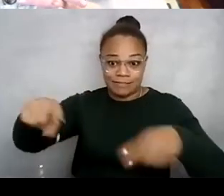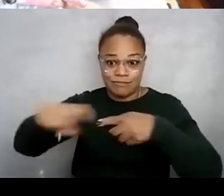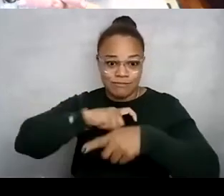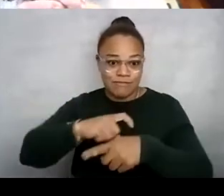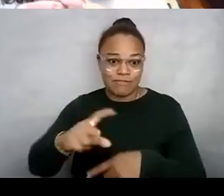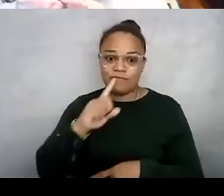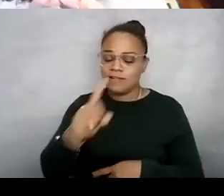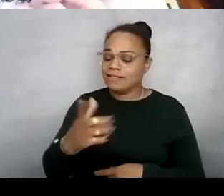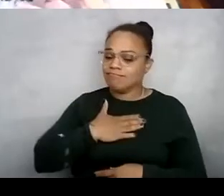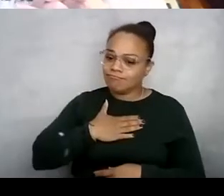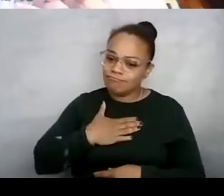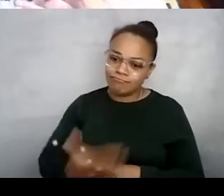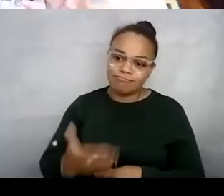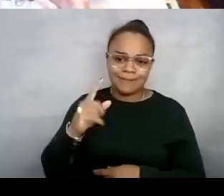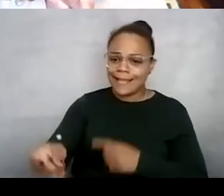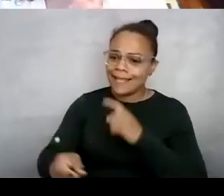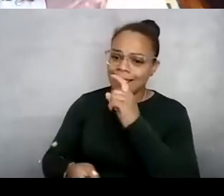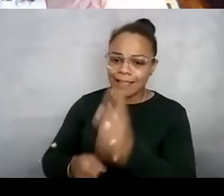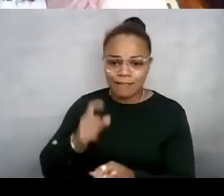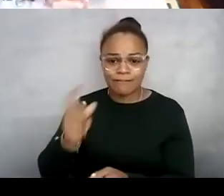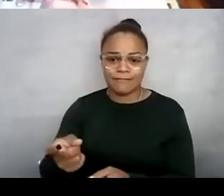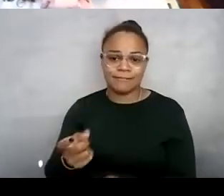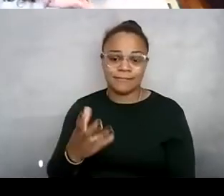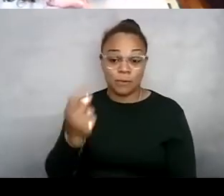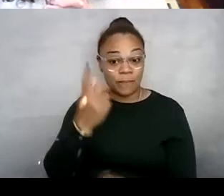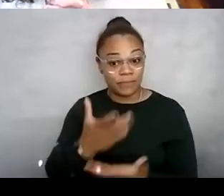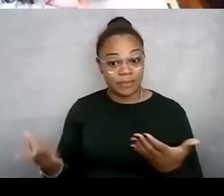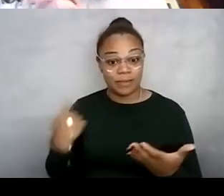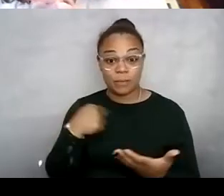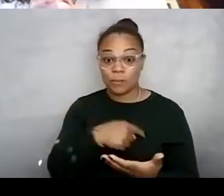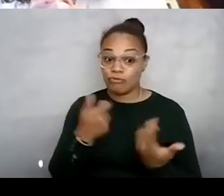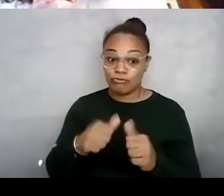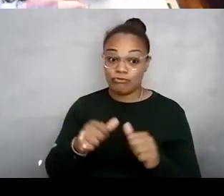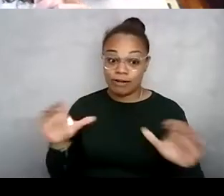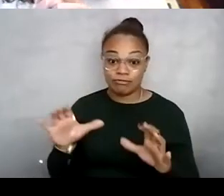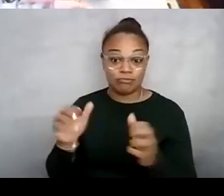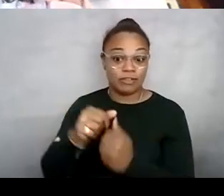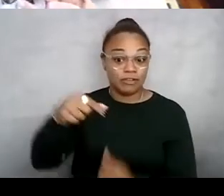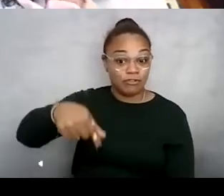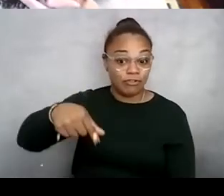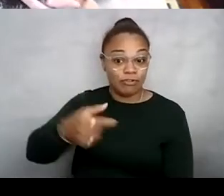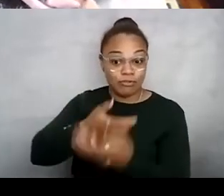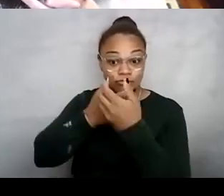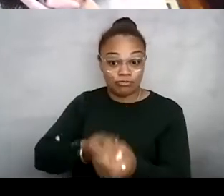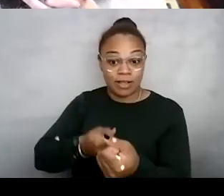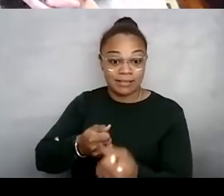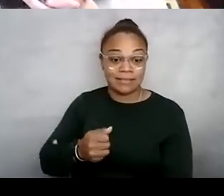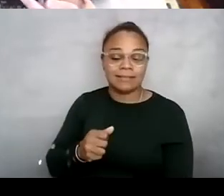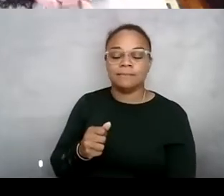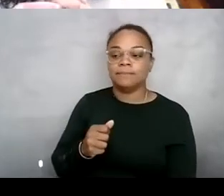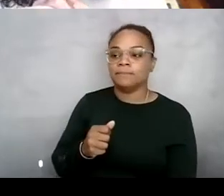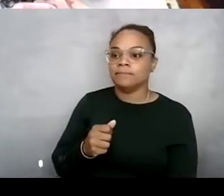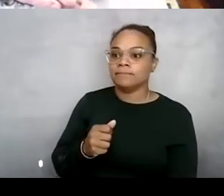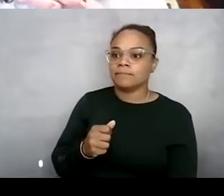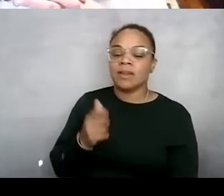generous, who give. And one of the things we're trying to do through the Q Trust, which Nadine was referencing, is to get